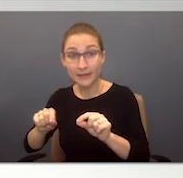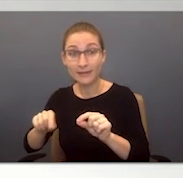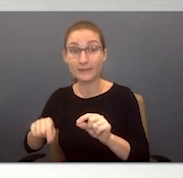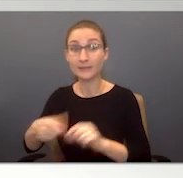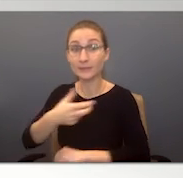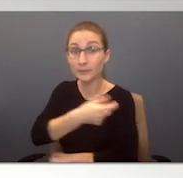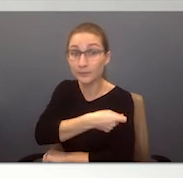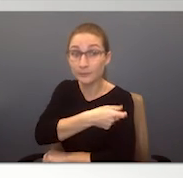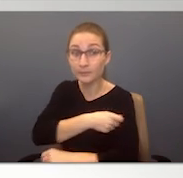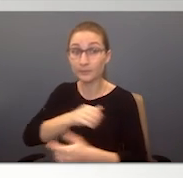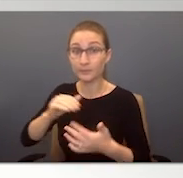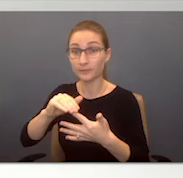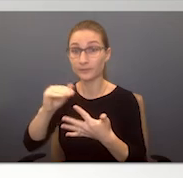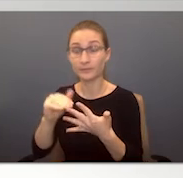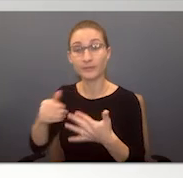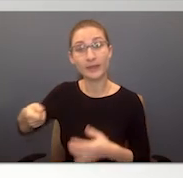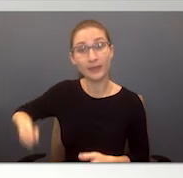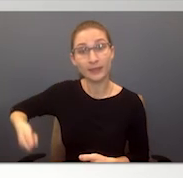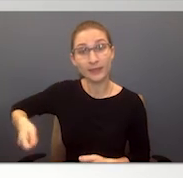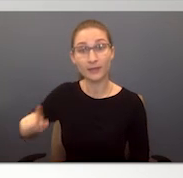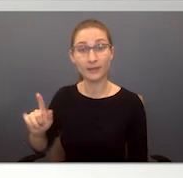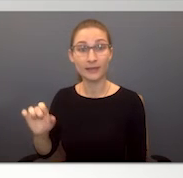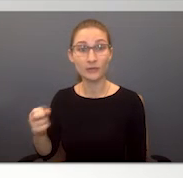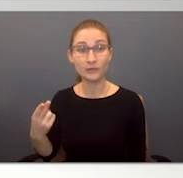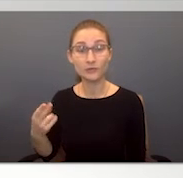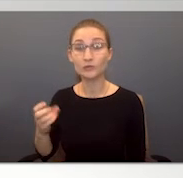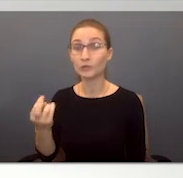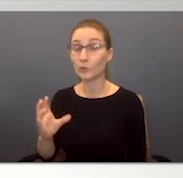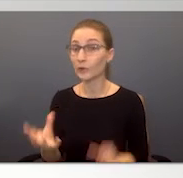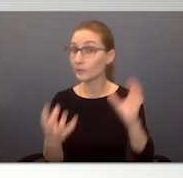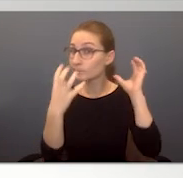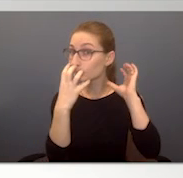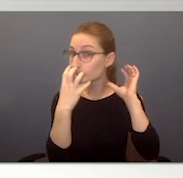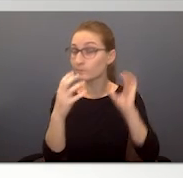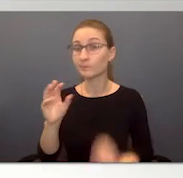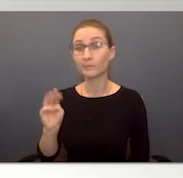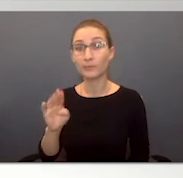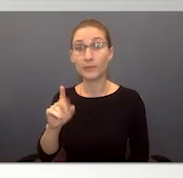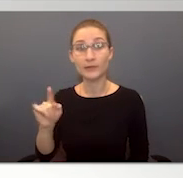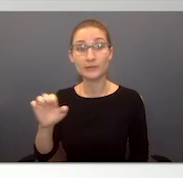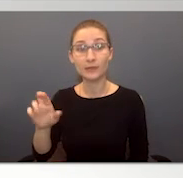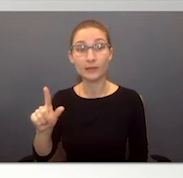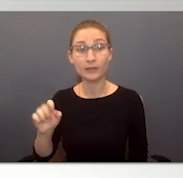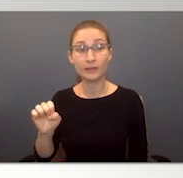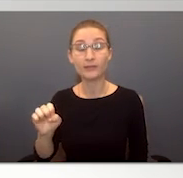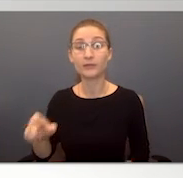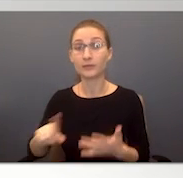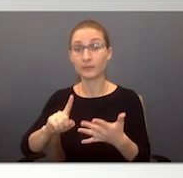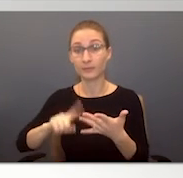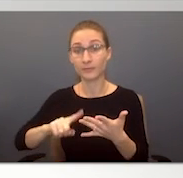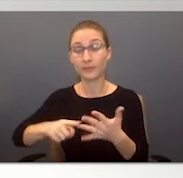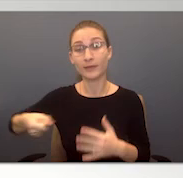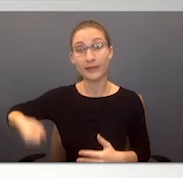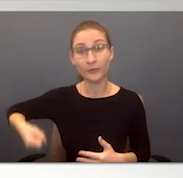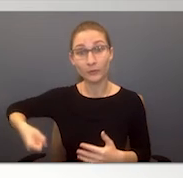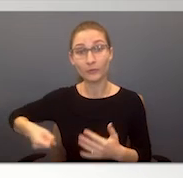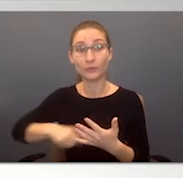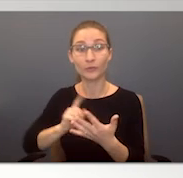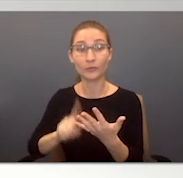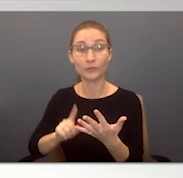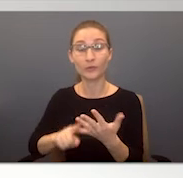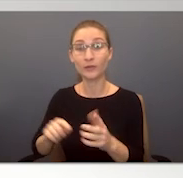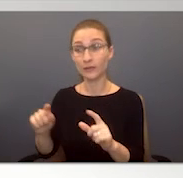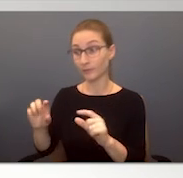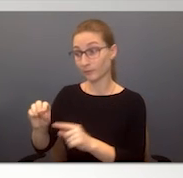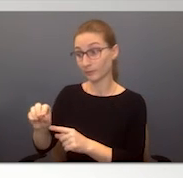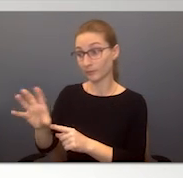ID tags and immunization, a leash or a muzzle, the carrier, and a photo of your pet. And I was doing this the other day, my son said, why